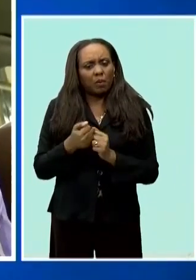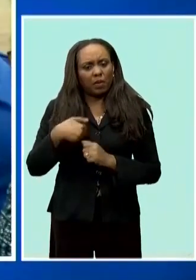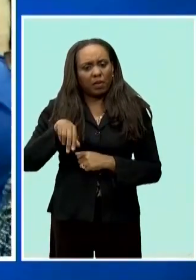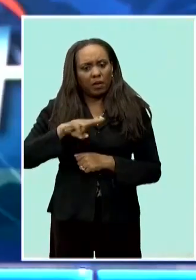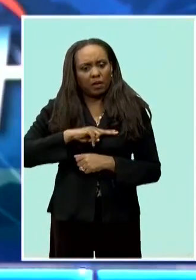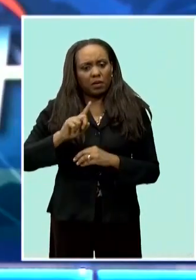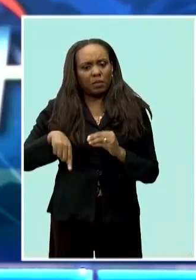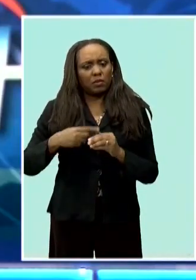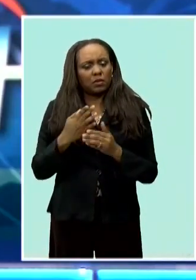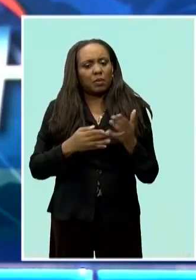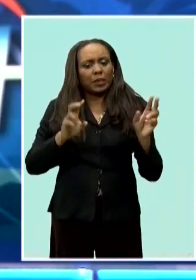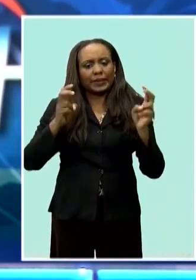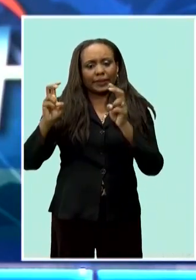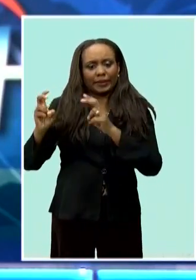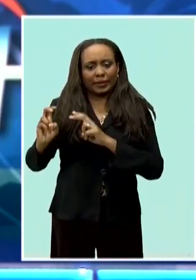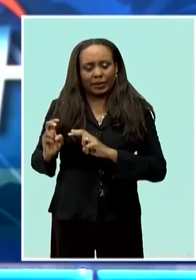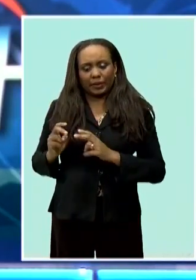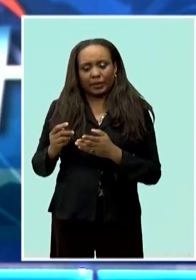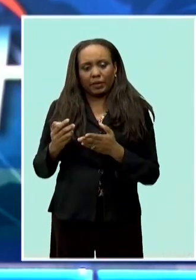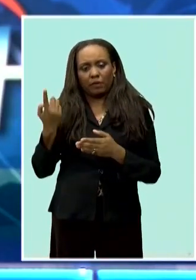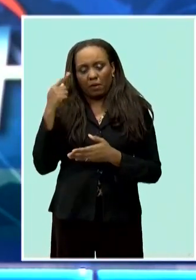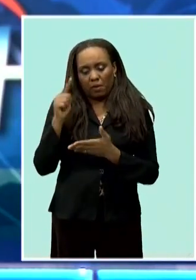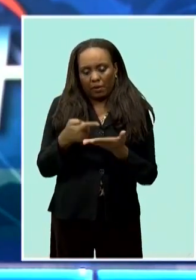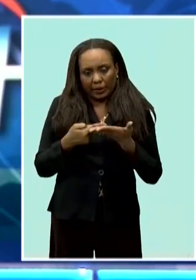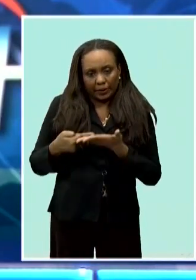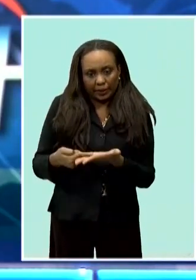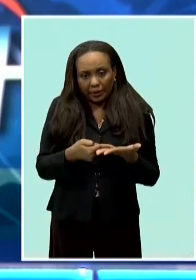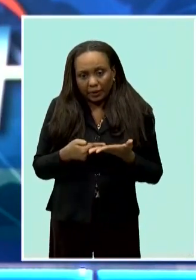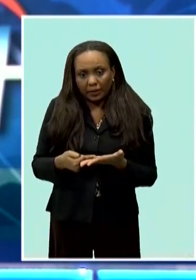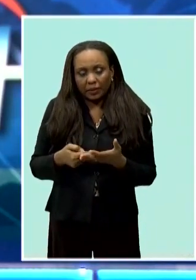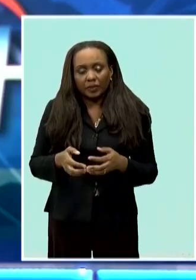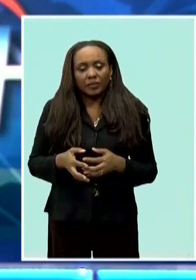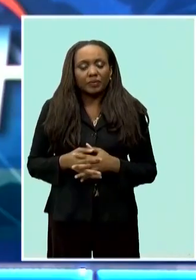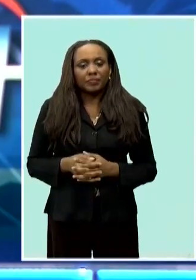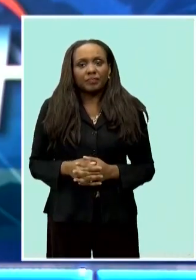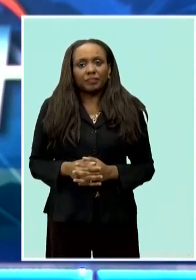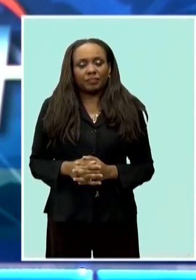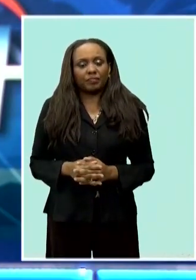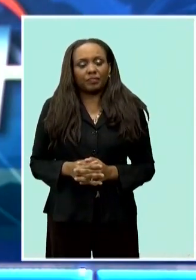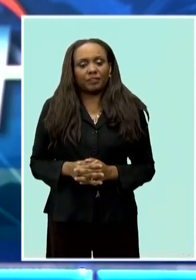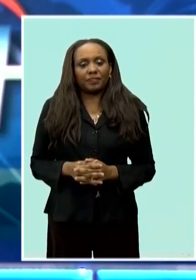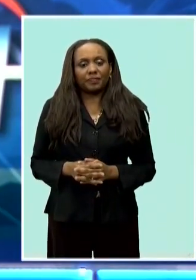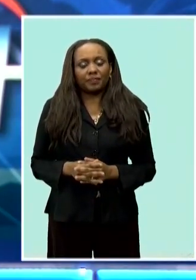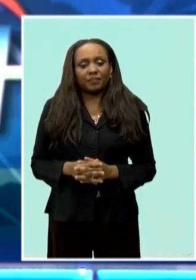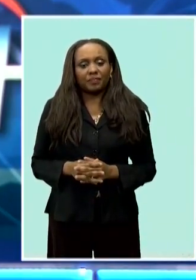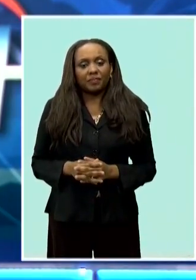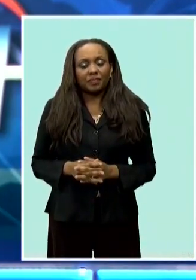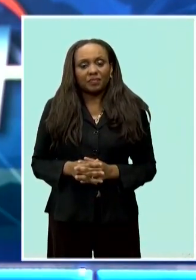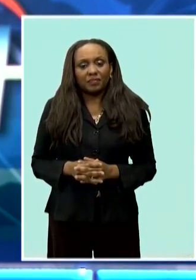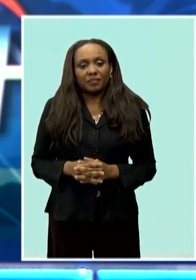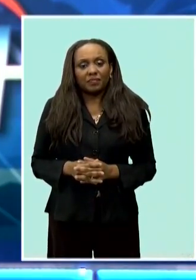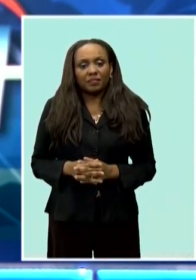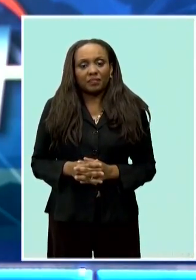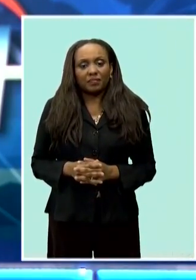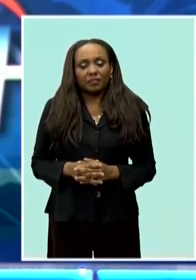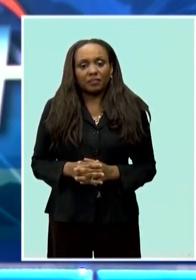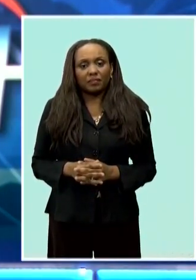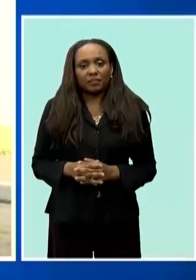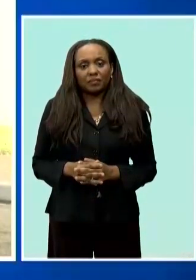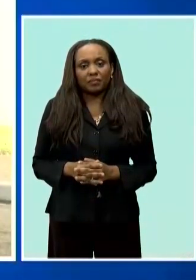chaired by the Prime Minister. Today's meeting started around 9:30 this morning and concluded just after 2 this afternoon.